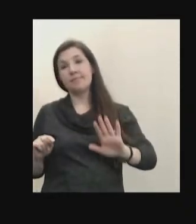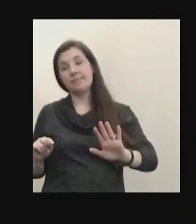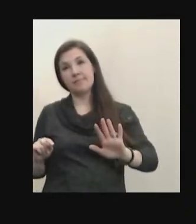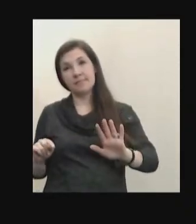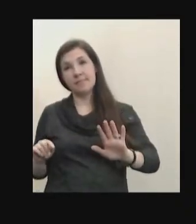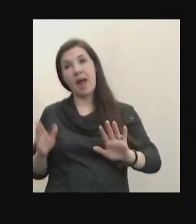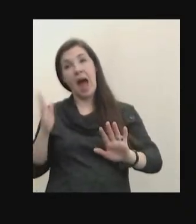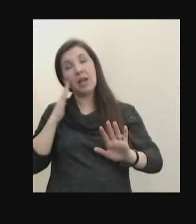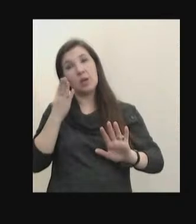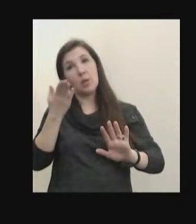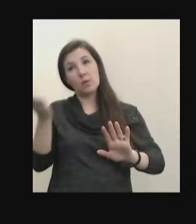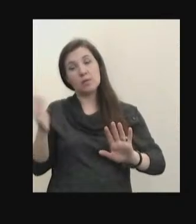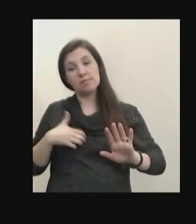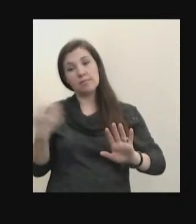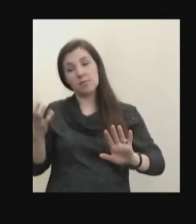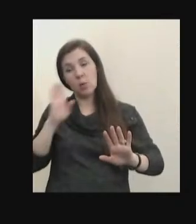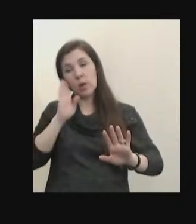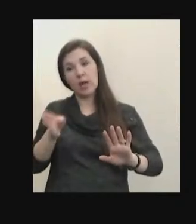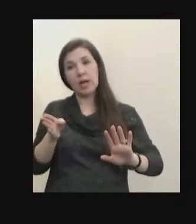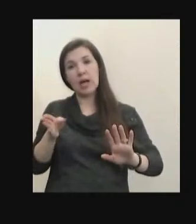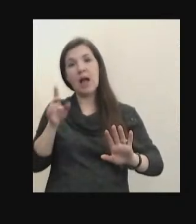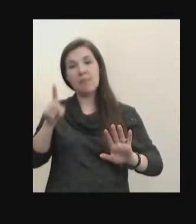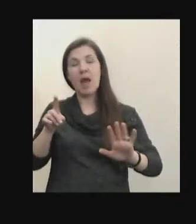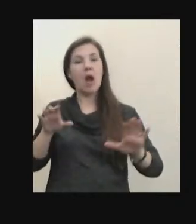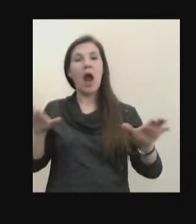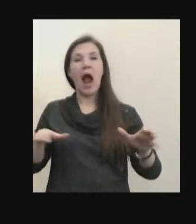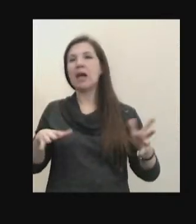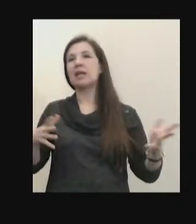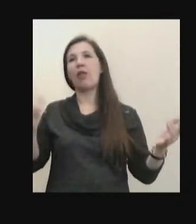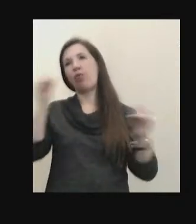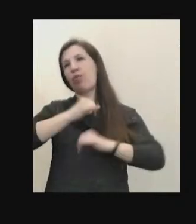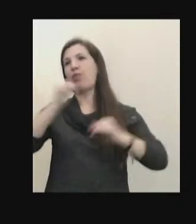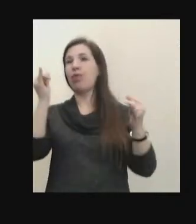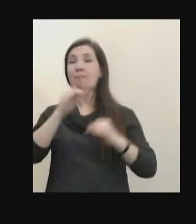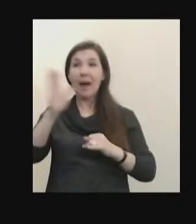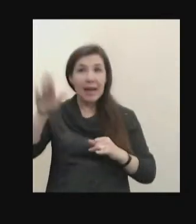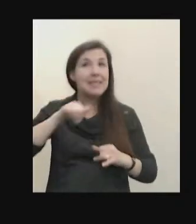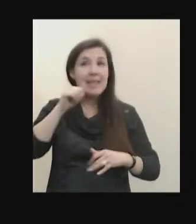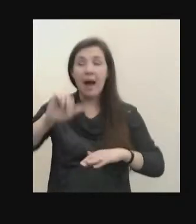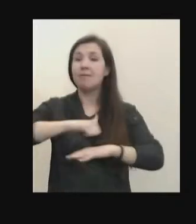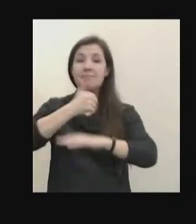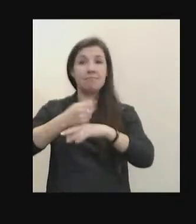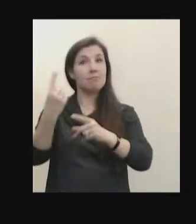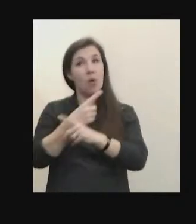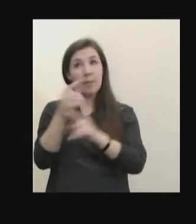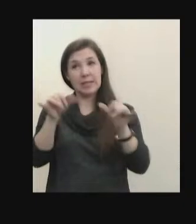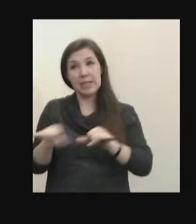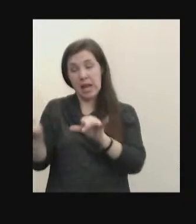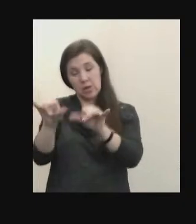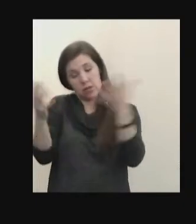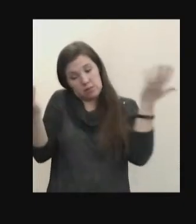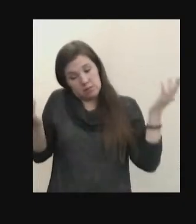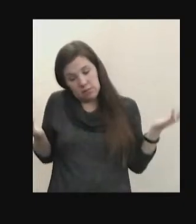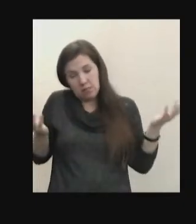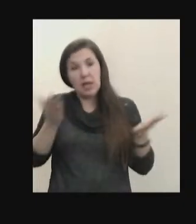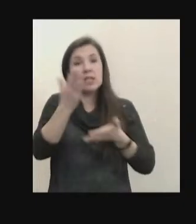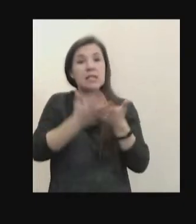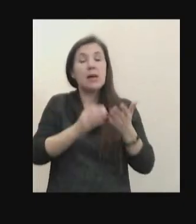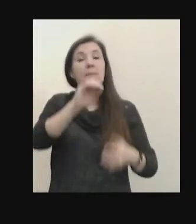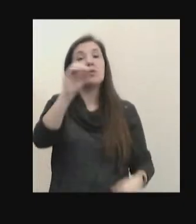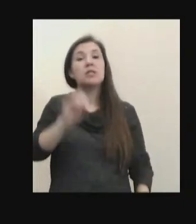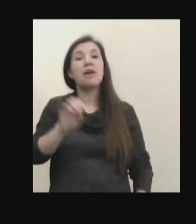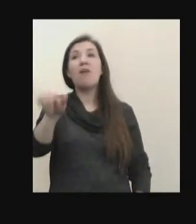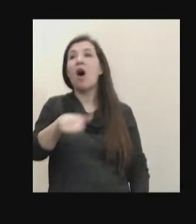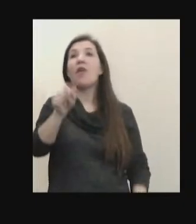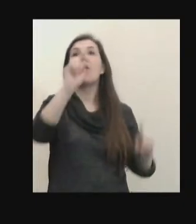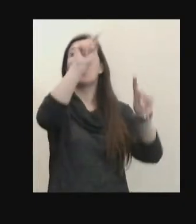pretty angry. They're acting reckless by not implementing appropriate standards. Some of the percentages in these other counties are even